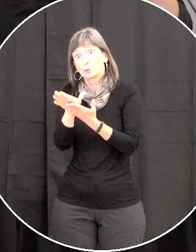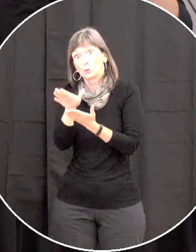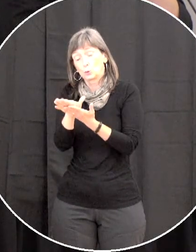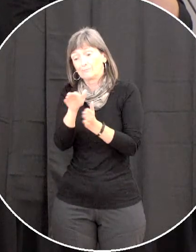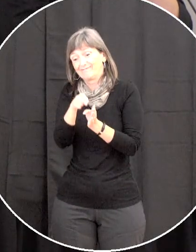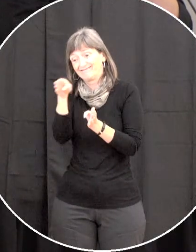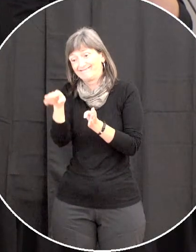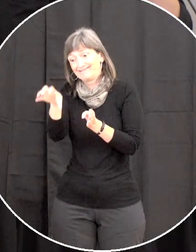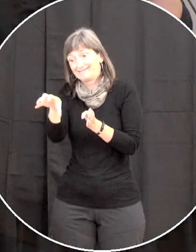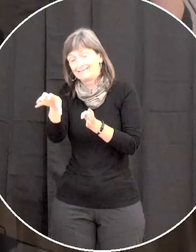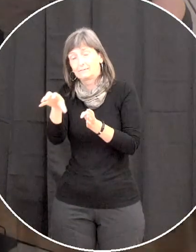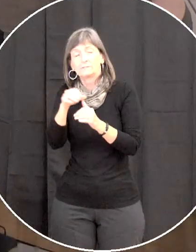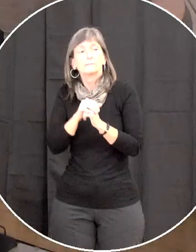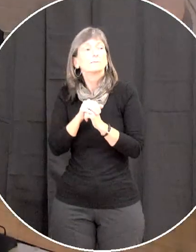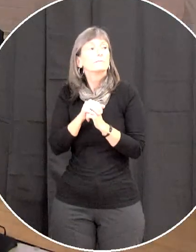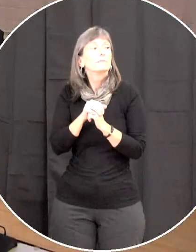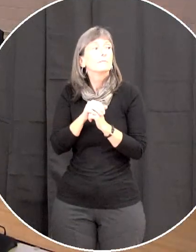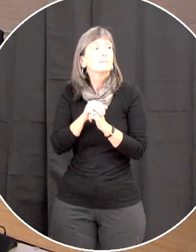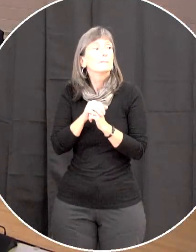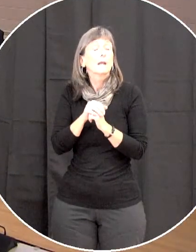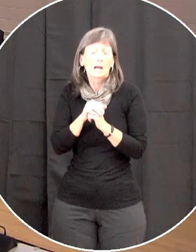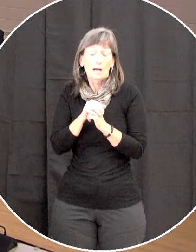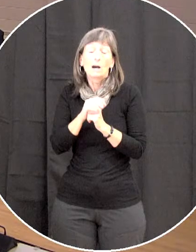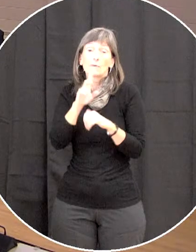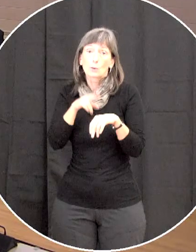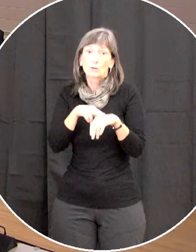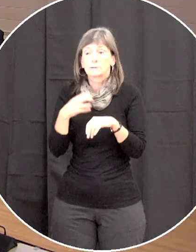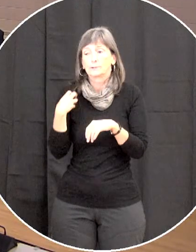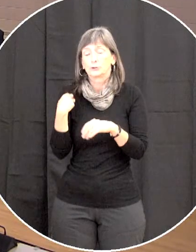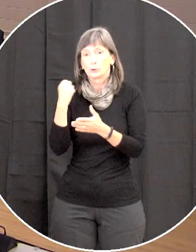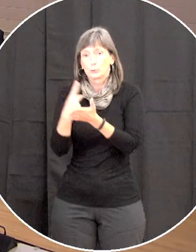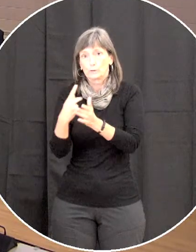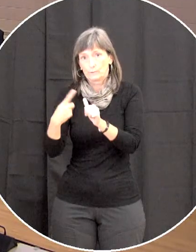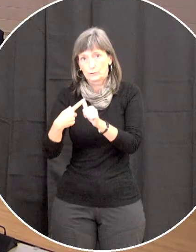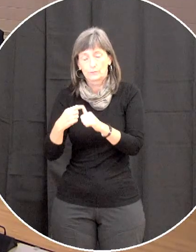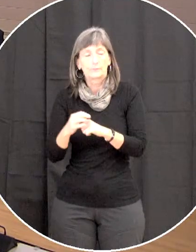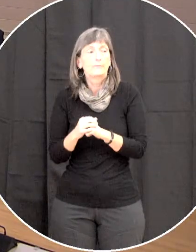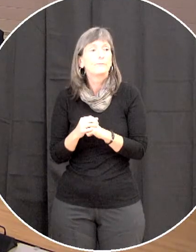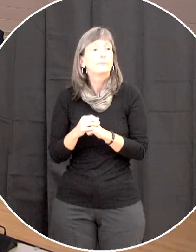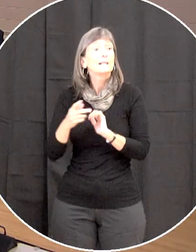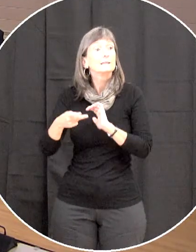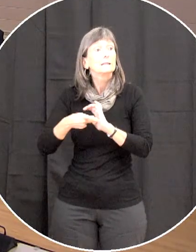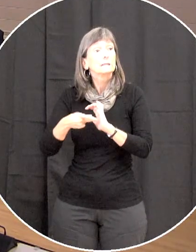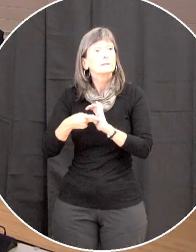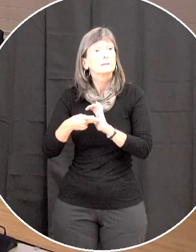Committee. So moved. Oh, subject to ministerial approval. So moved. Can't forget them.